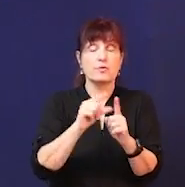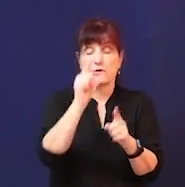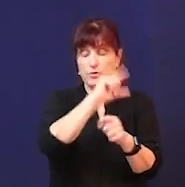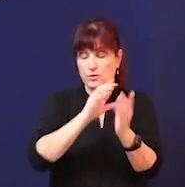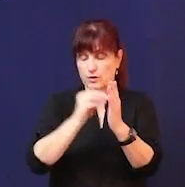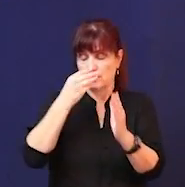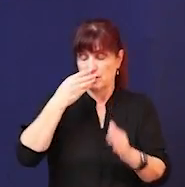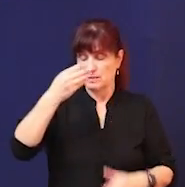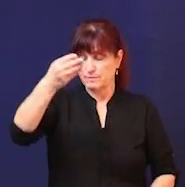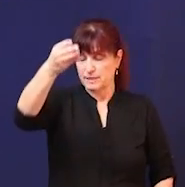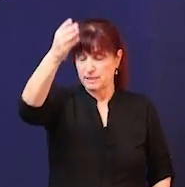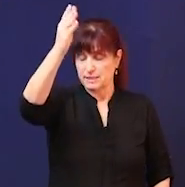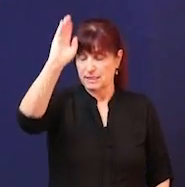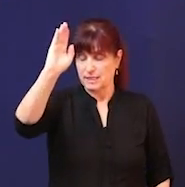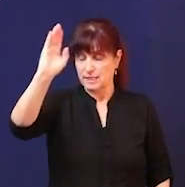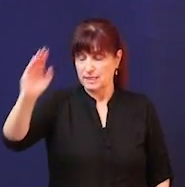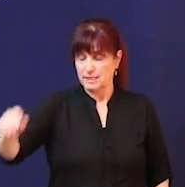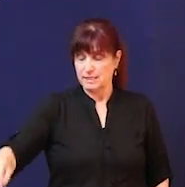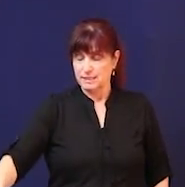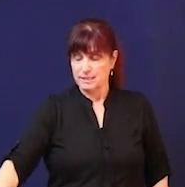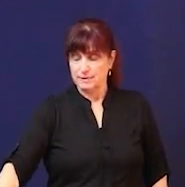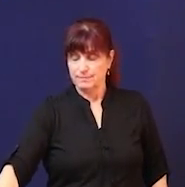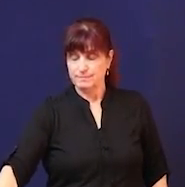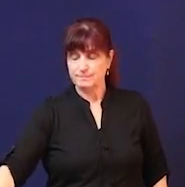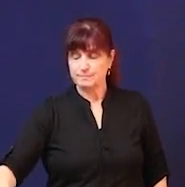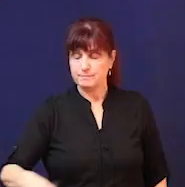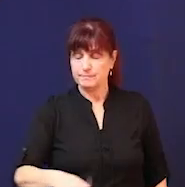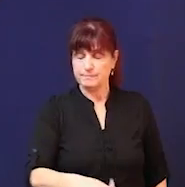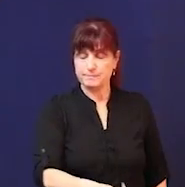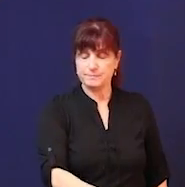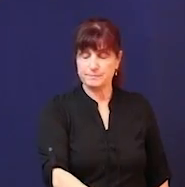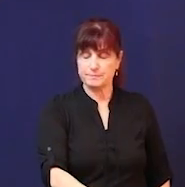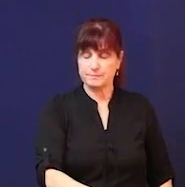Lord. Thanks be to God.